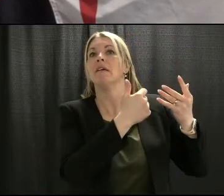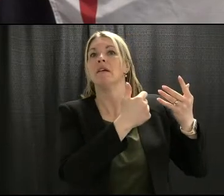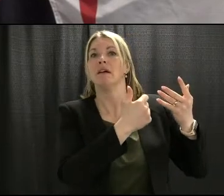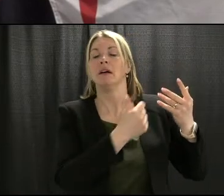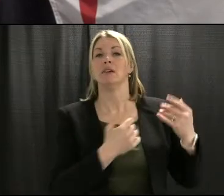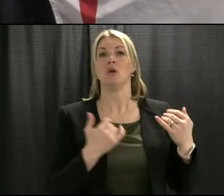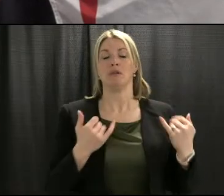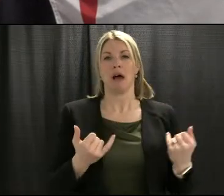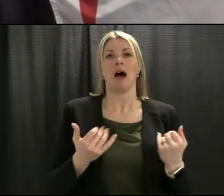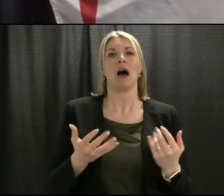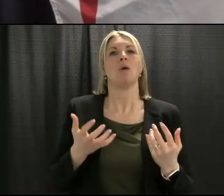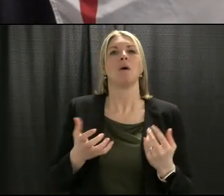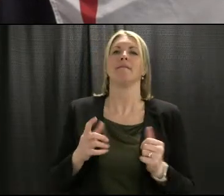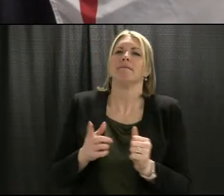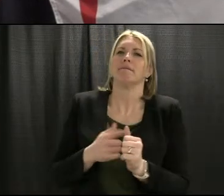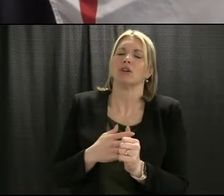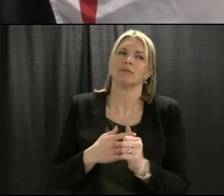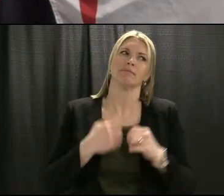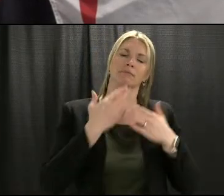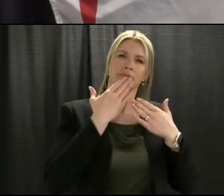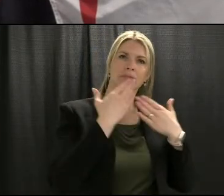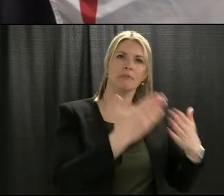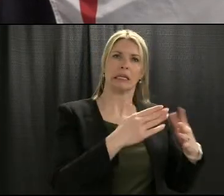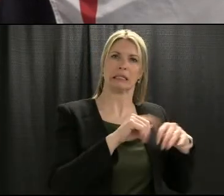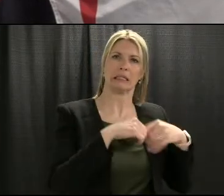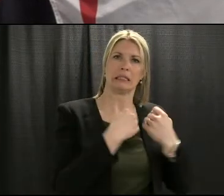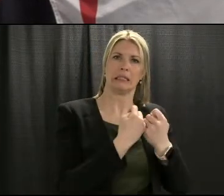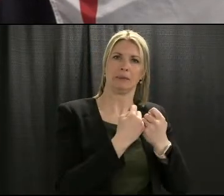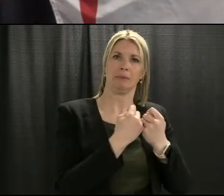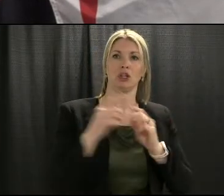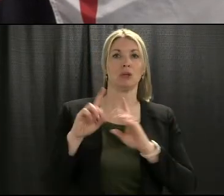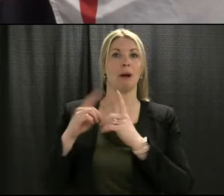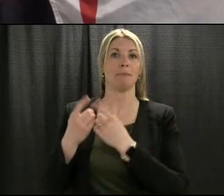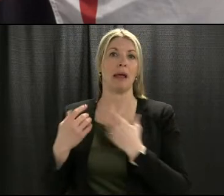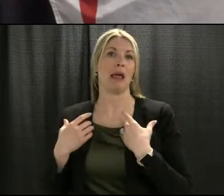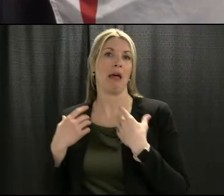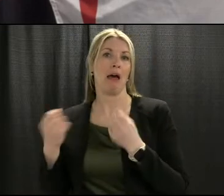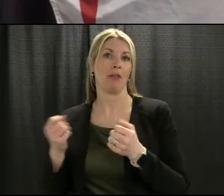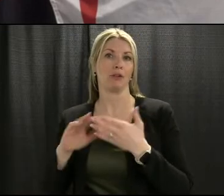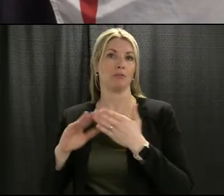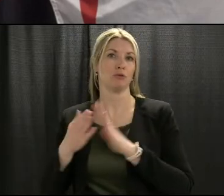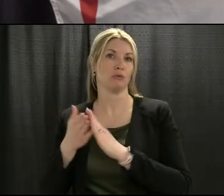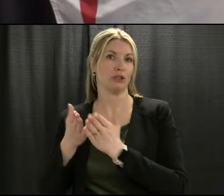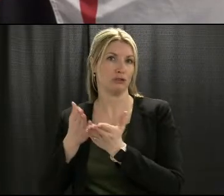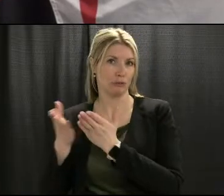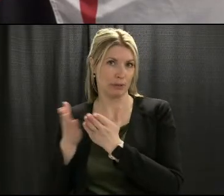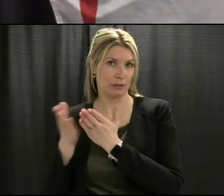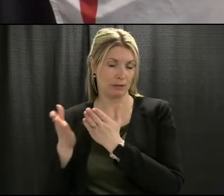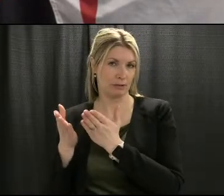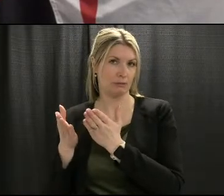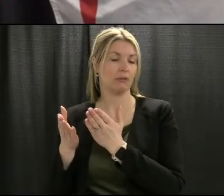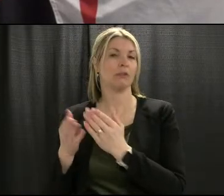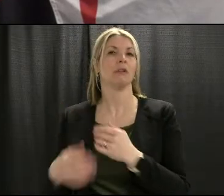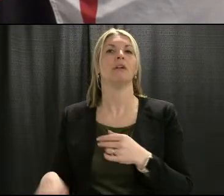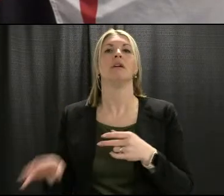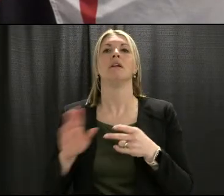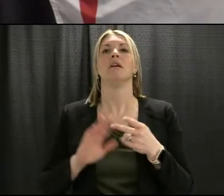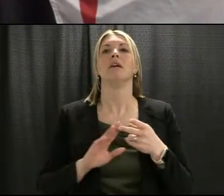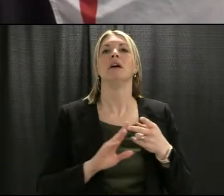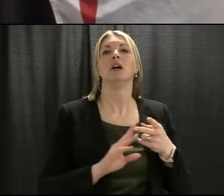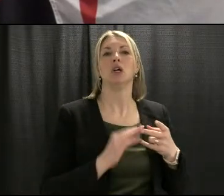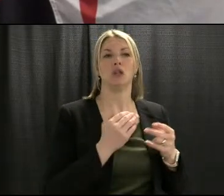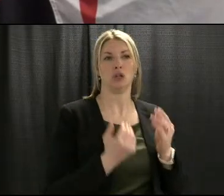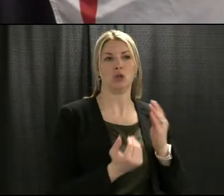a moment to thank the team in the Department of Health and Community Services, as well as those with the new Provincial